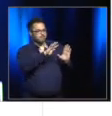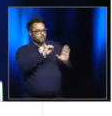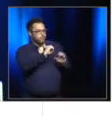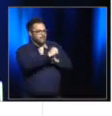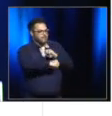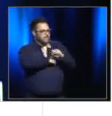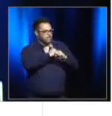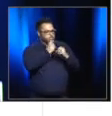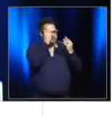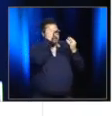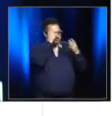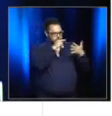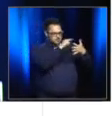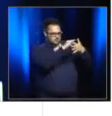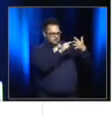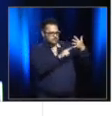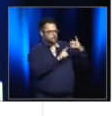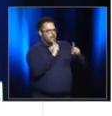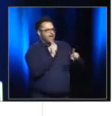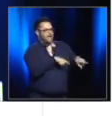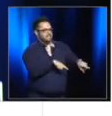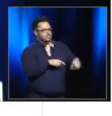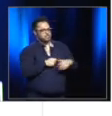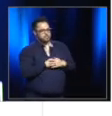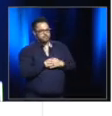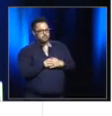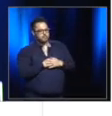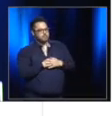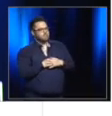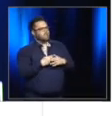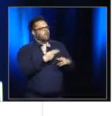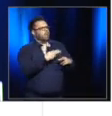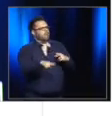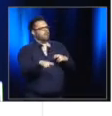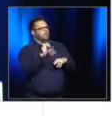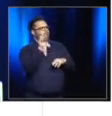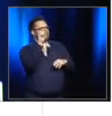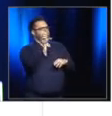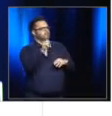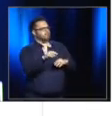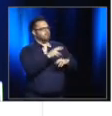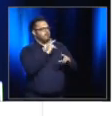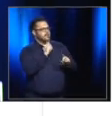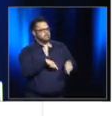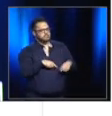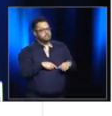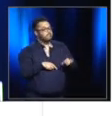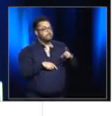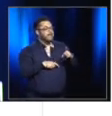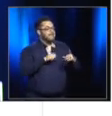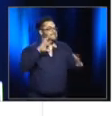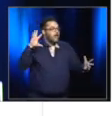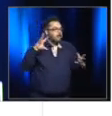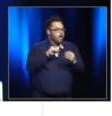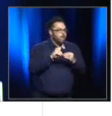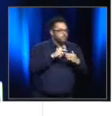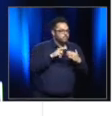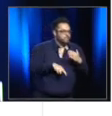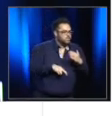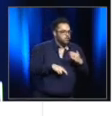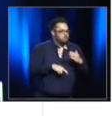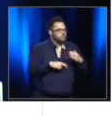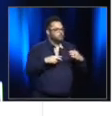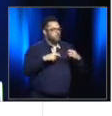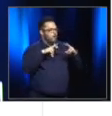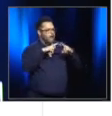questions. So I'm just going to quickly touch on some of the things that we've found since then. It's not a comprehensive analysis or